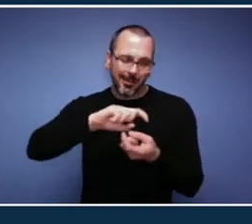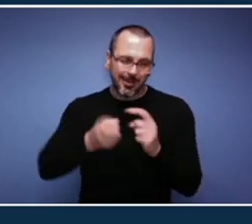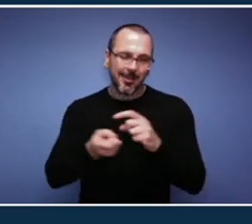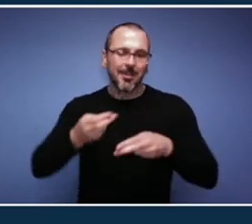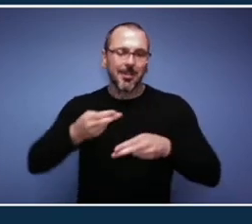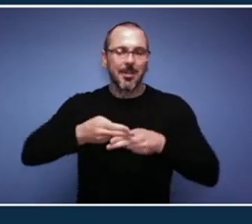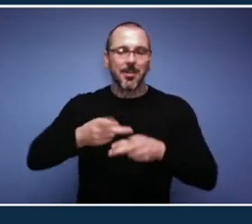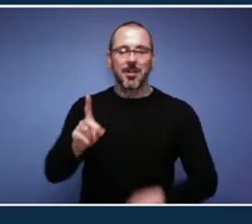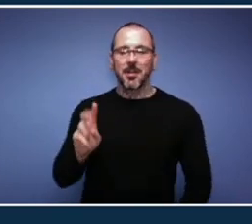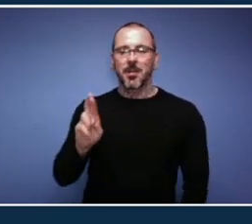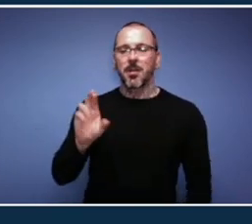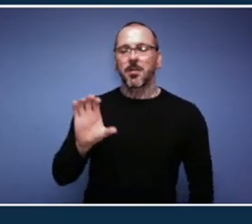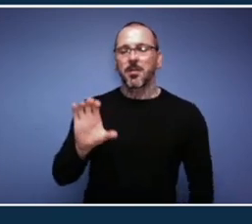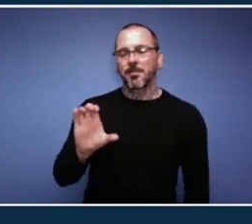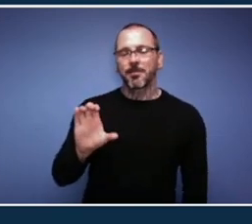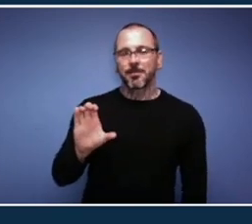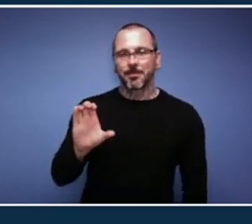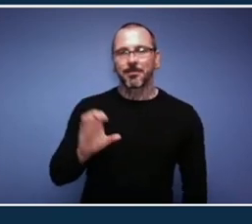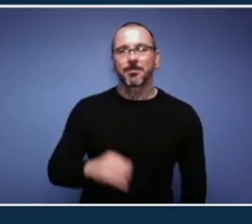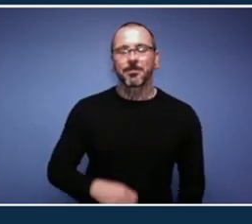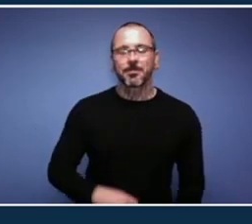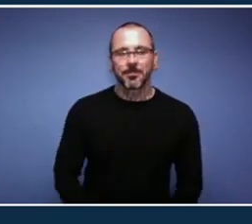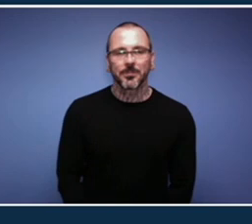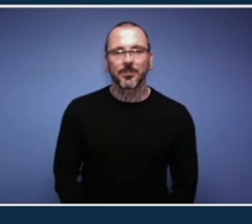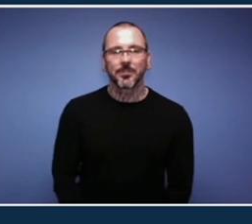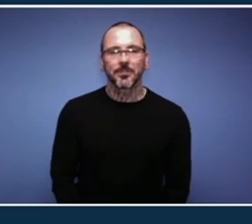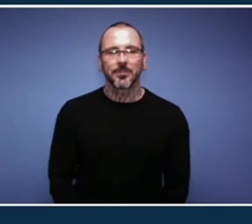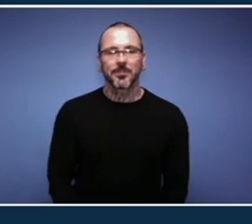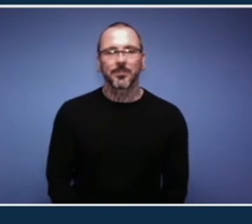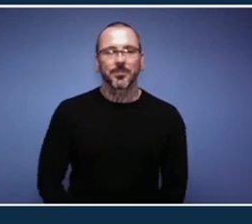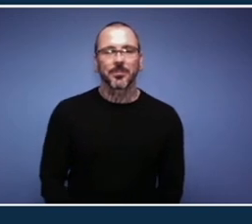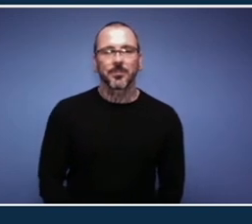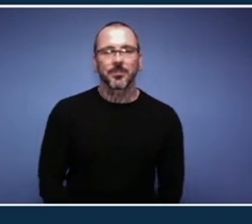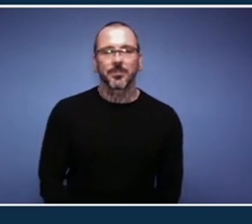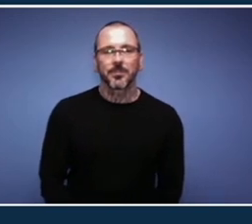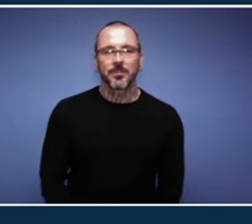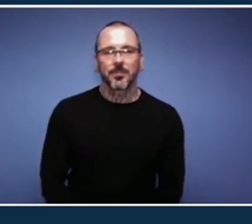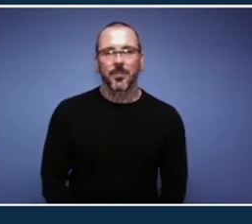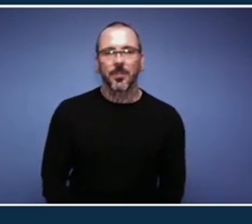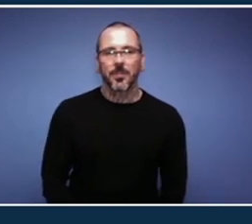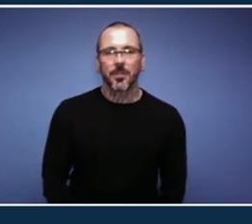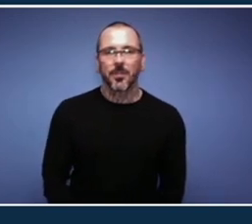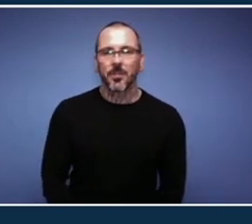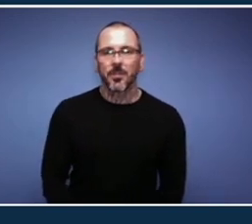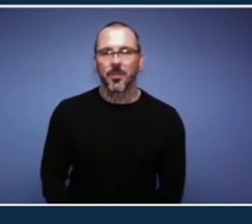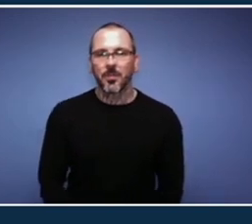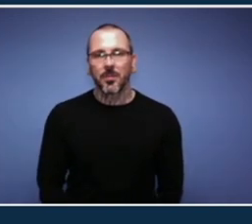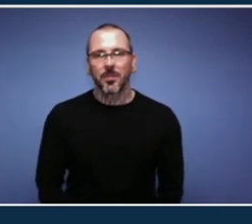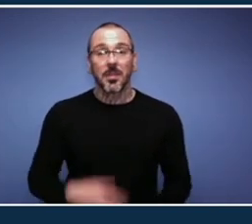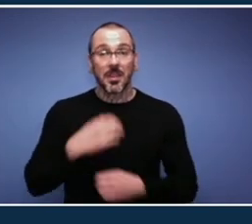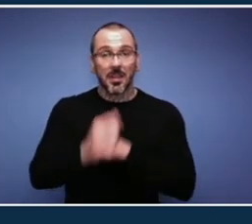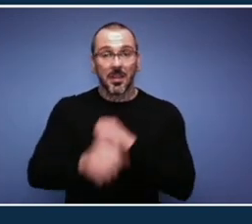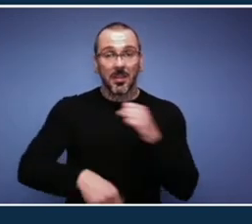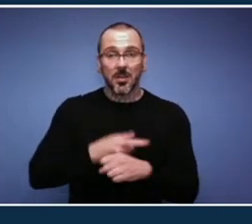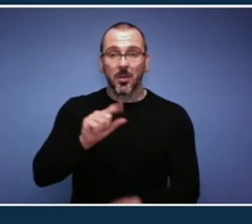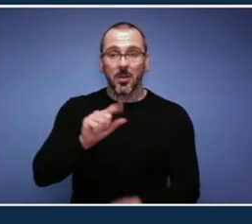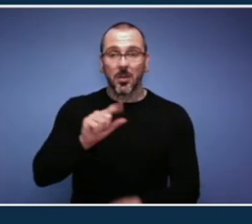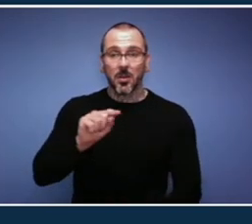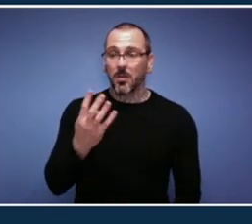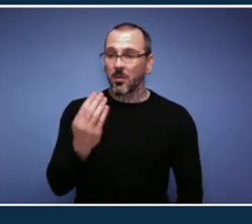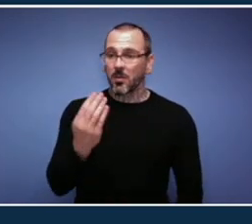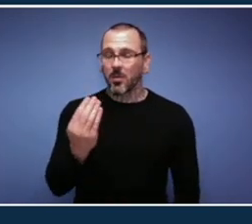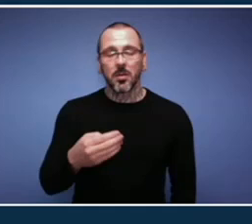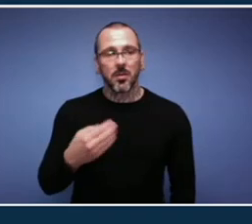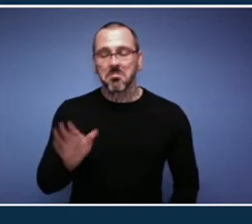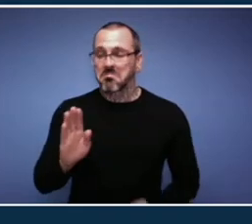it currently is. And we've been pretty busy since 2014, even before I got involved. We